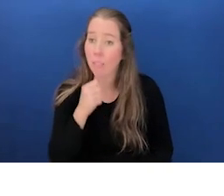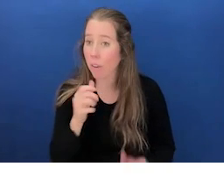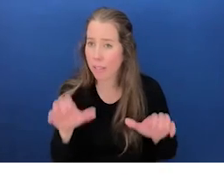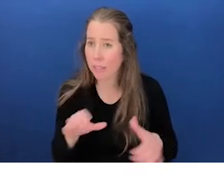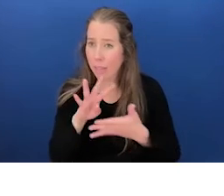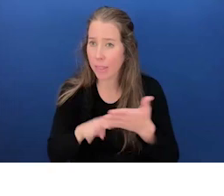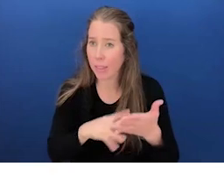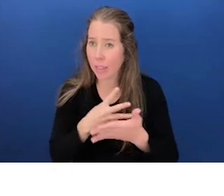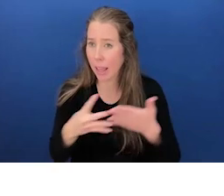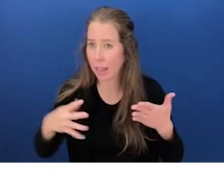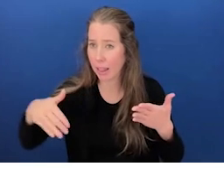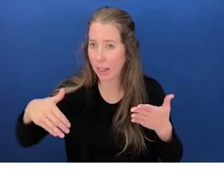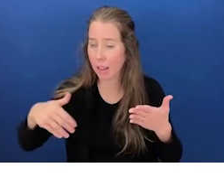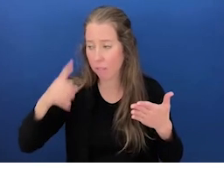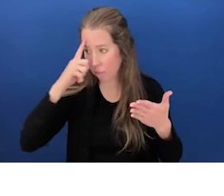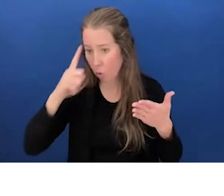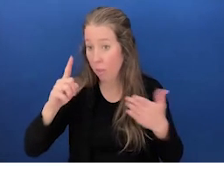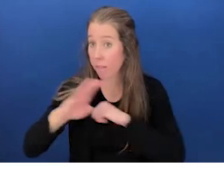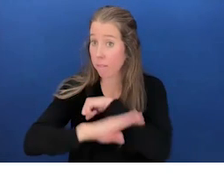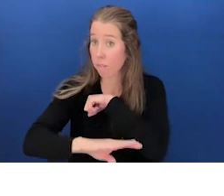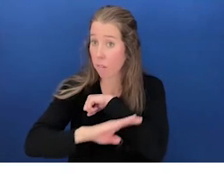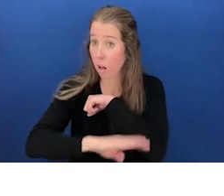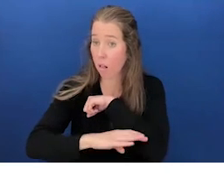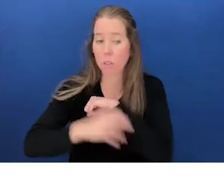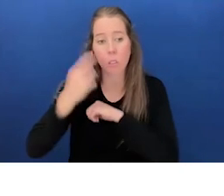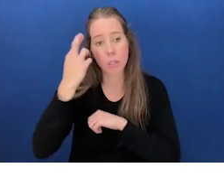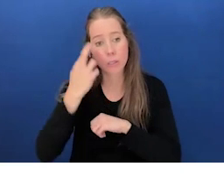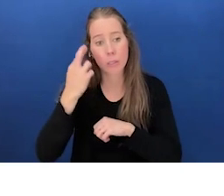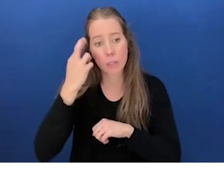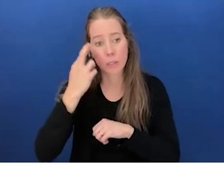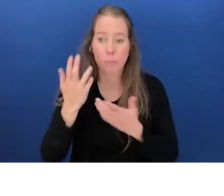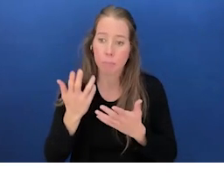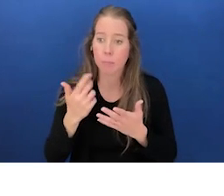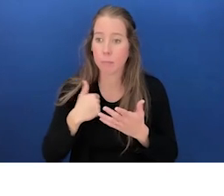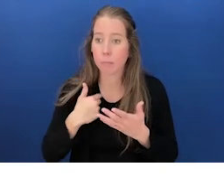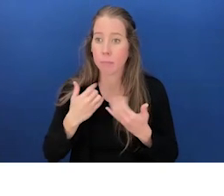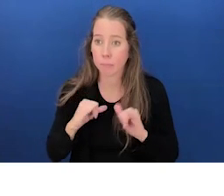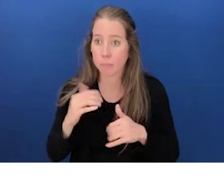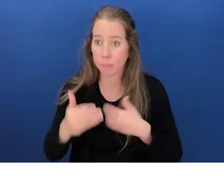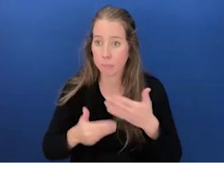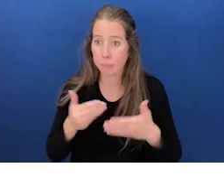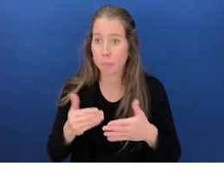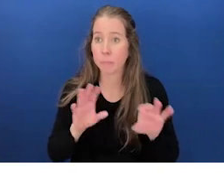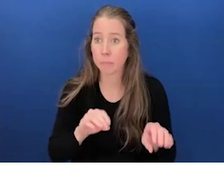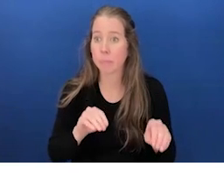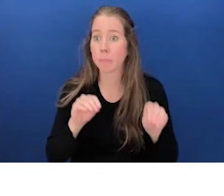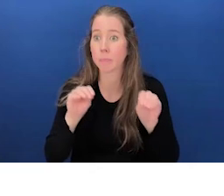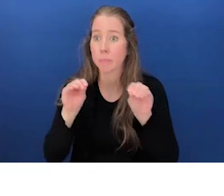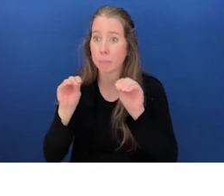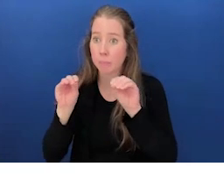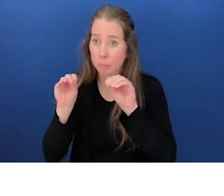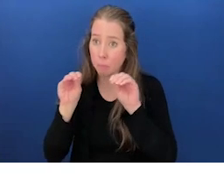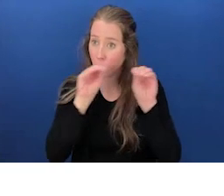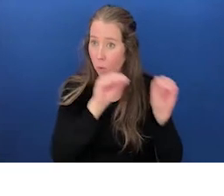calendar for the fall, only because I'm in the process of moving over to the West Fresno